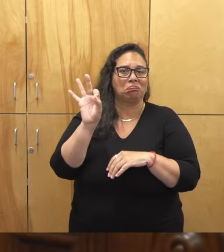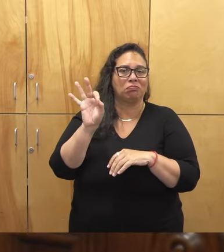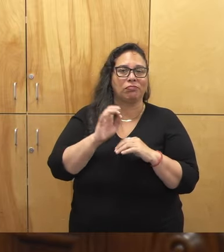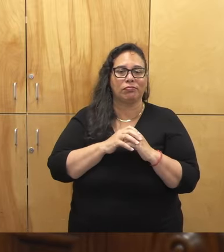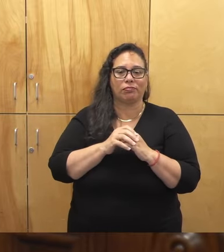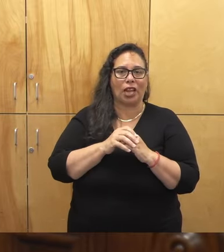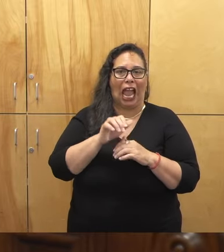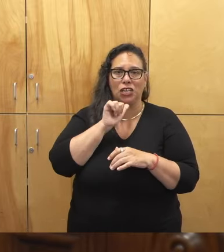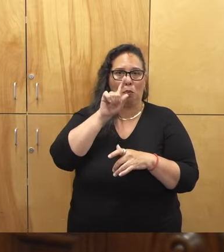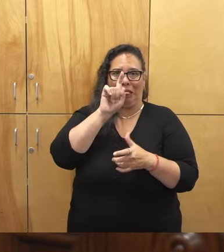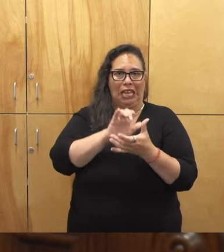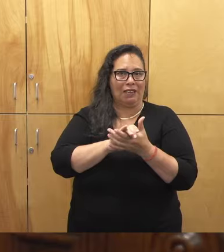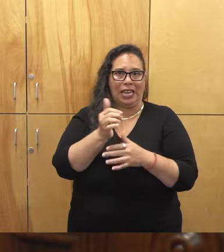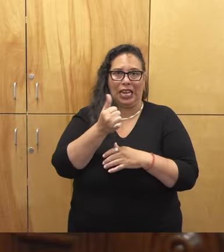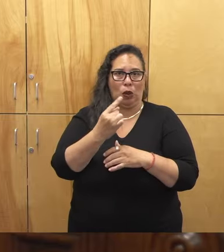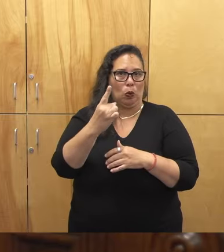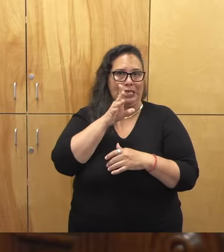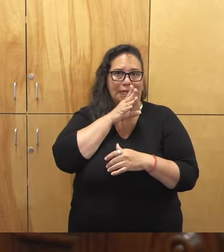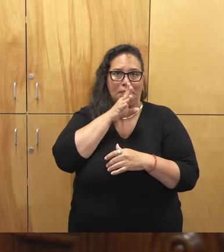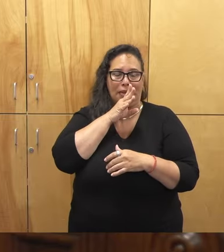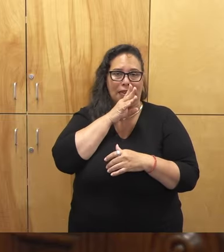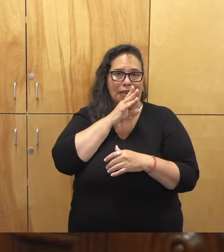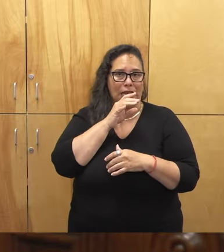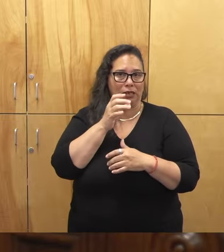I don't believe we have anybody to speak on